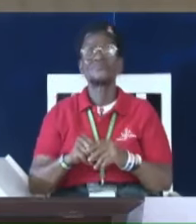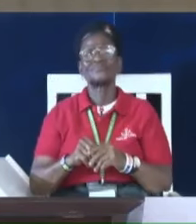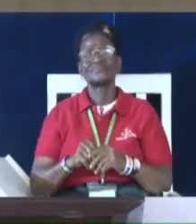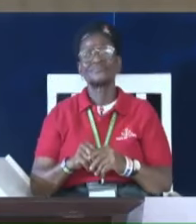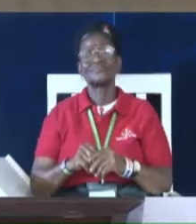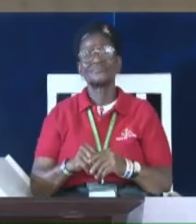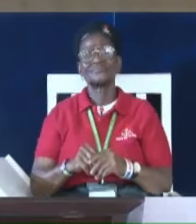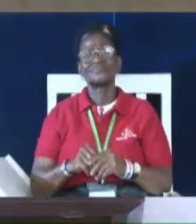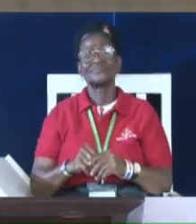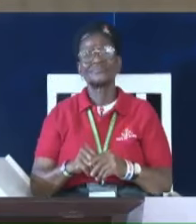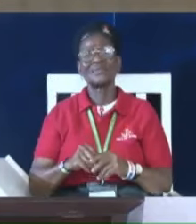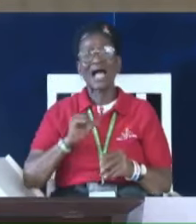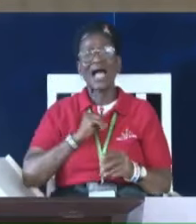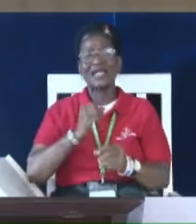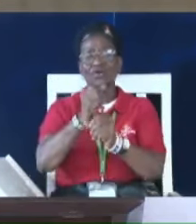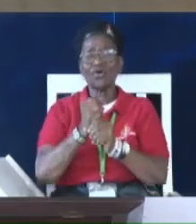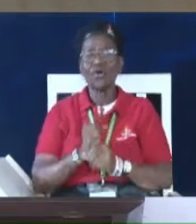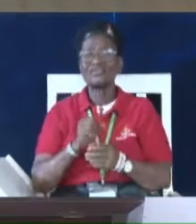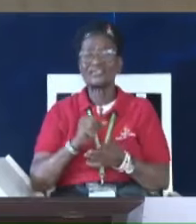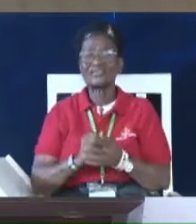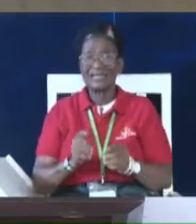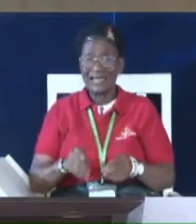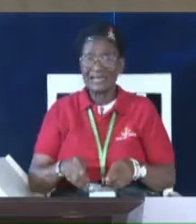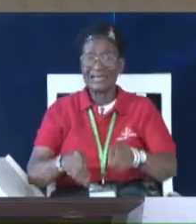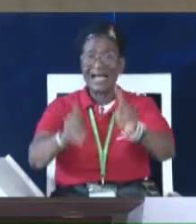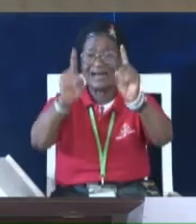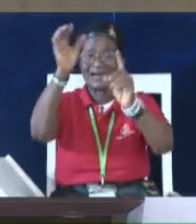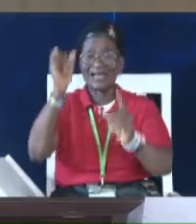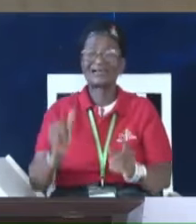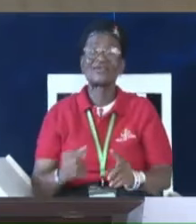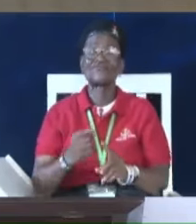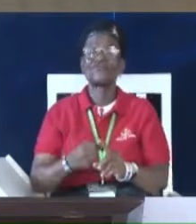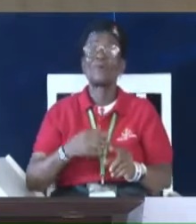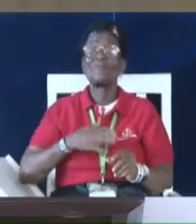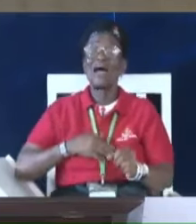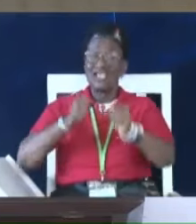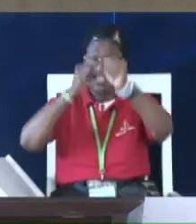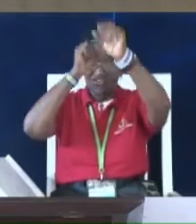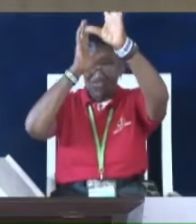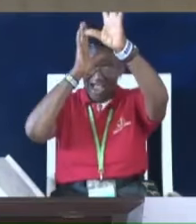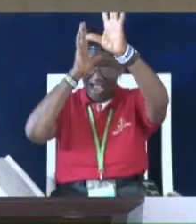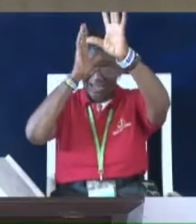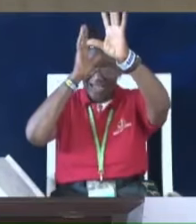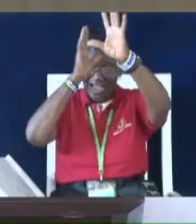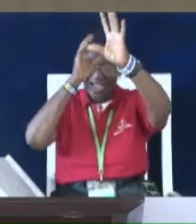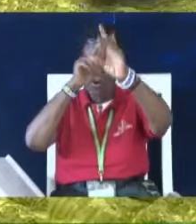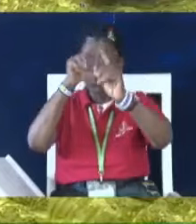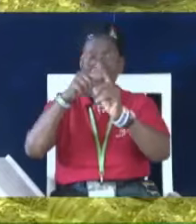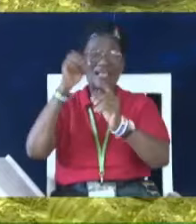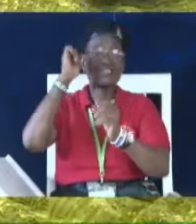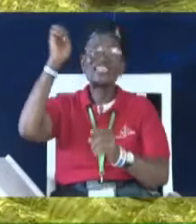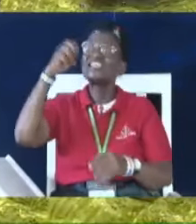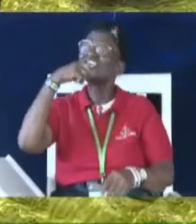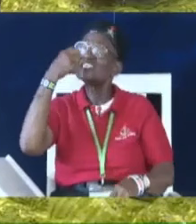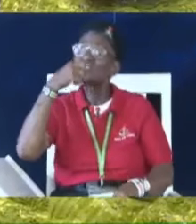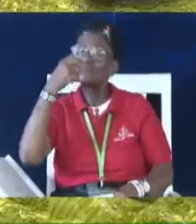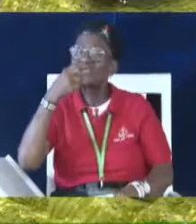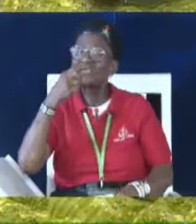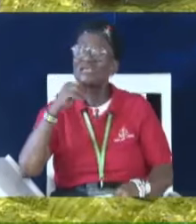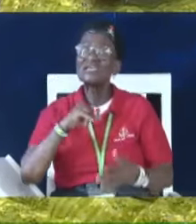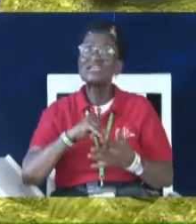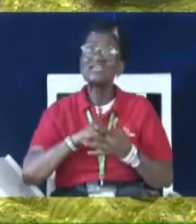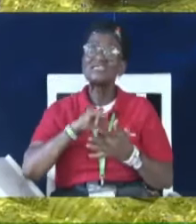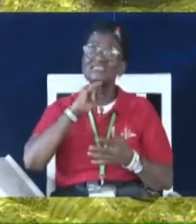I got it directly from my daddy in heaven. And when he speaks, It is